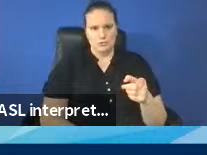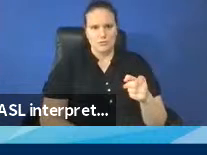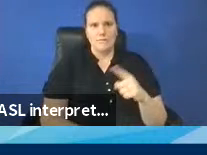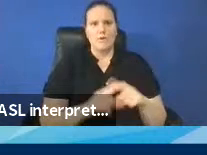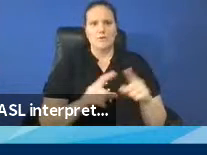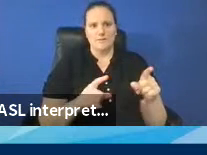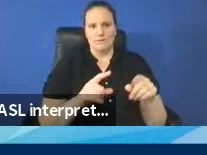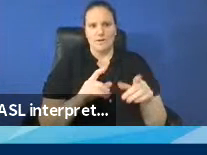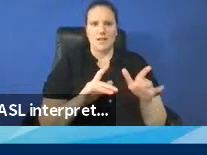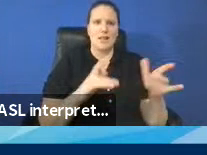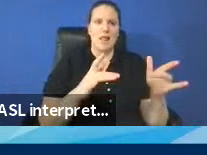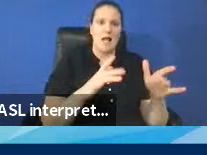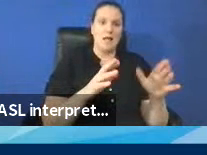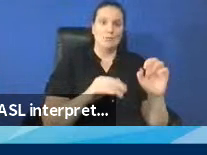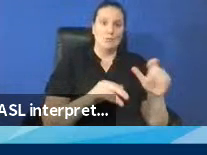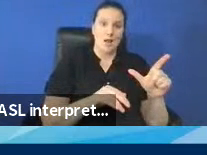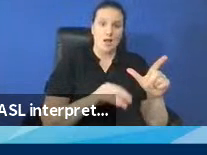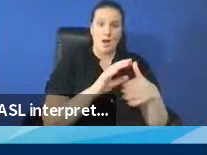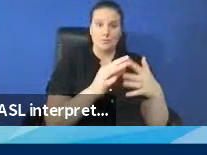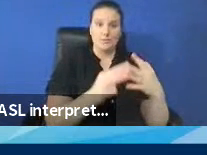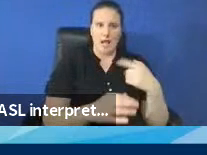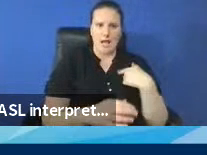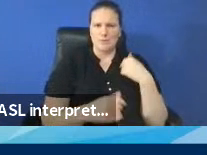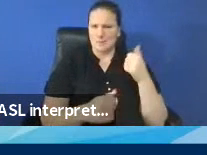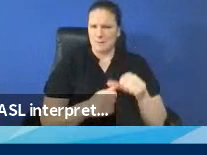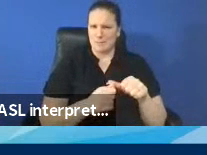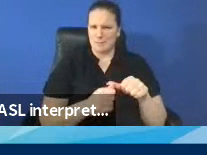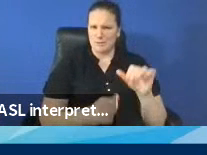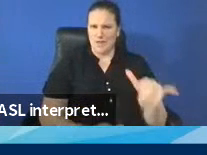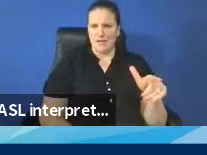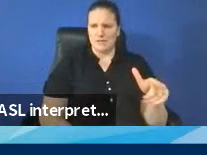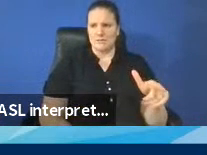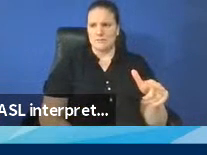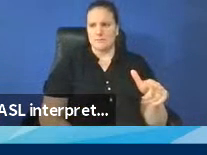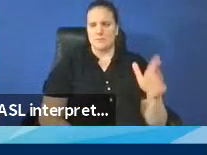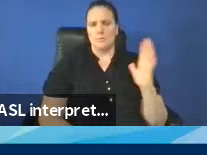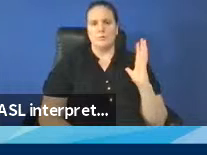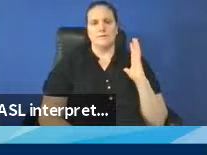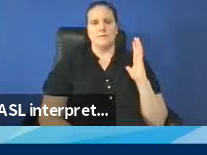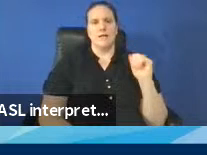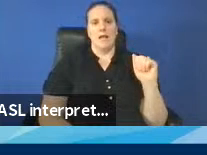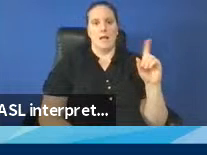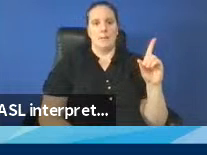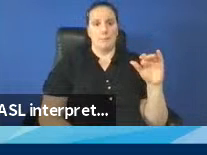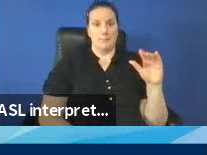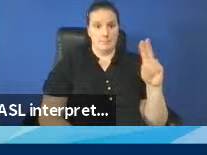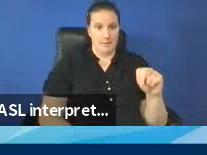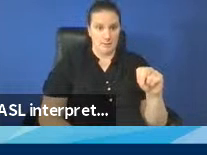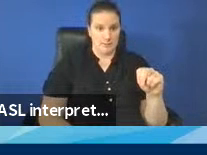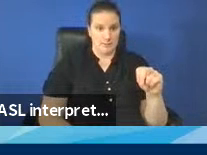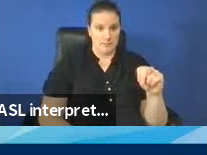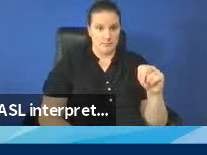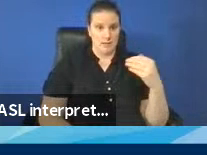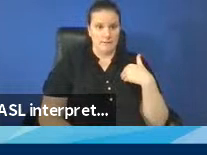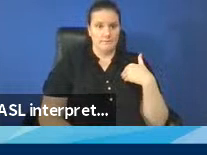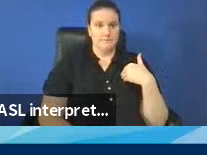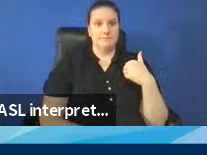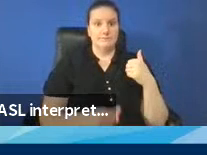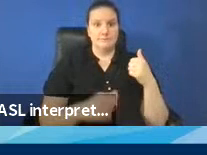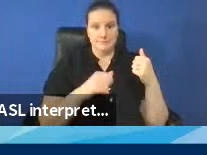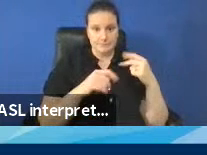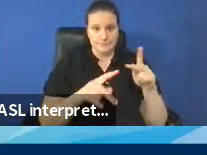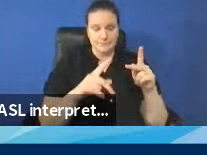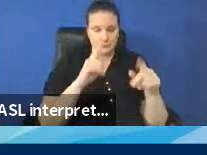different light rail options. My recollection is that under previous administrations, there was some opportunity